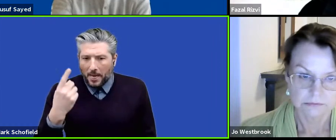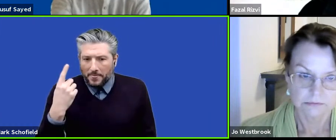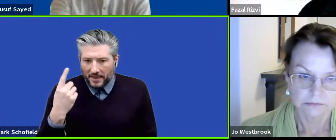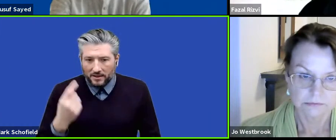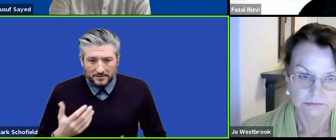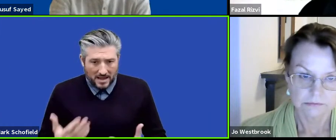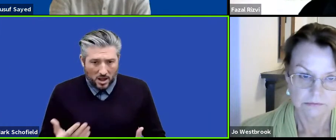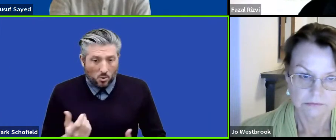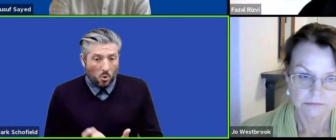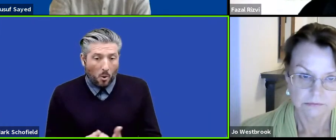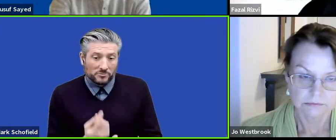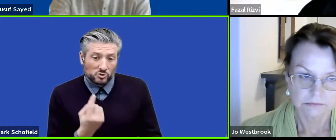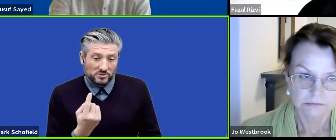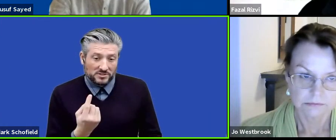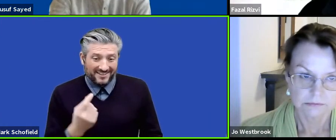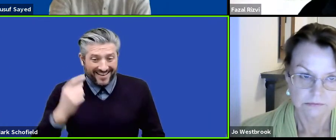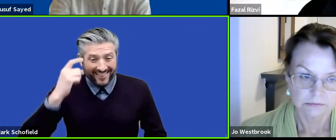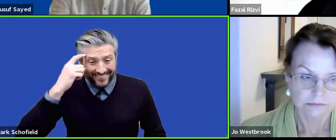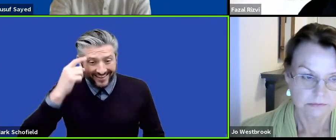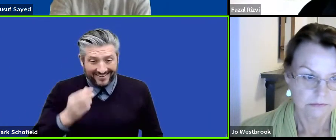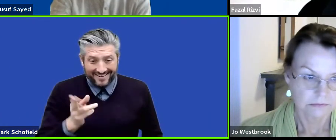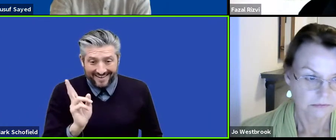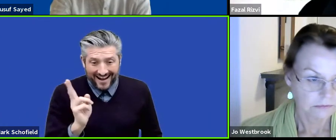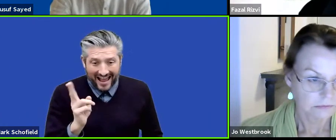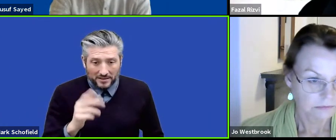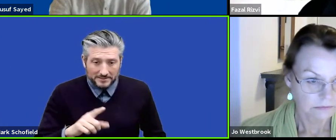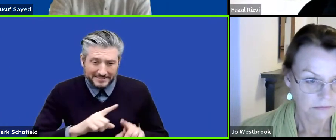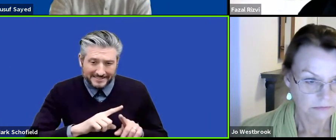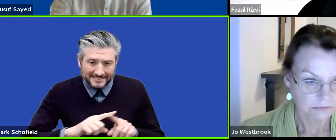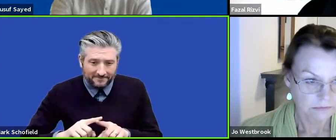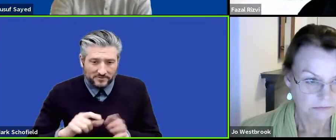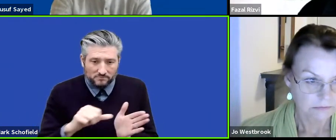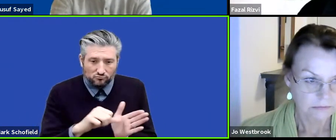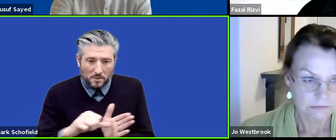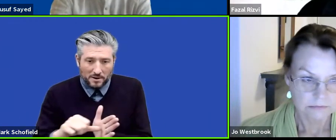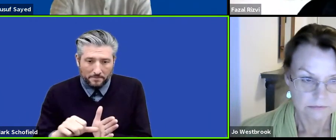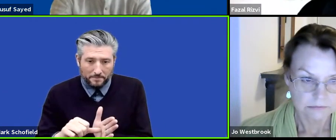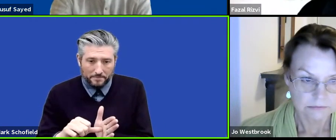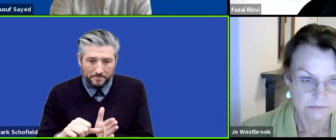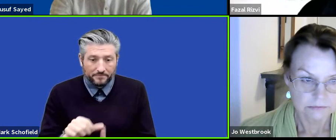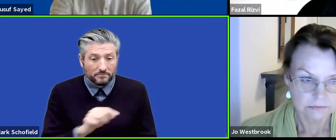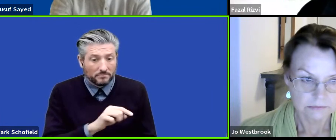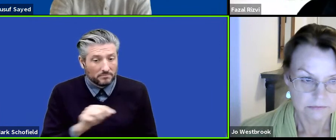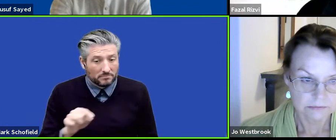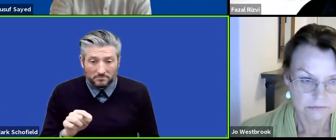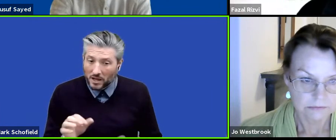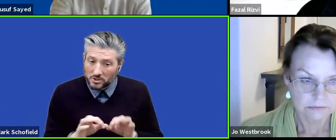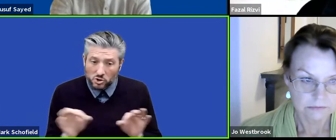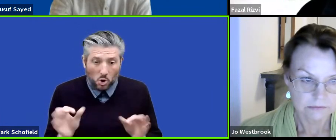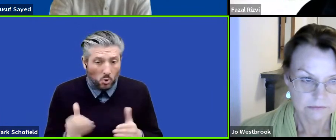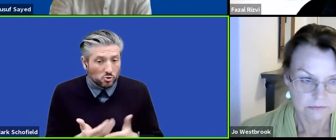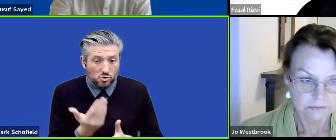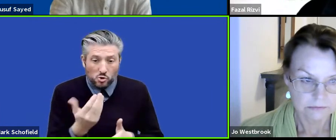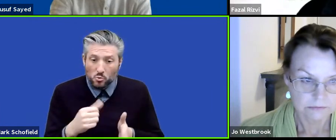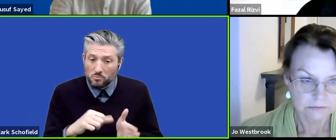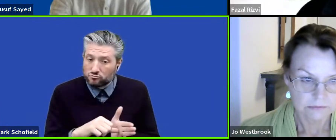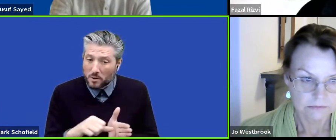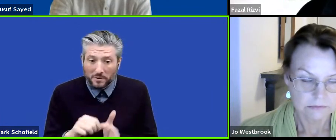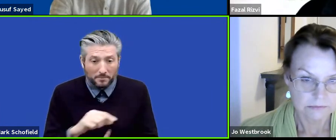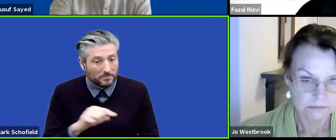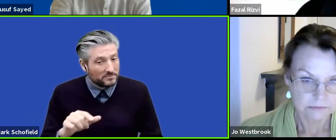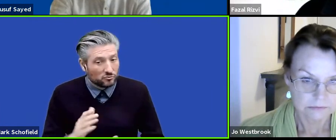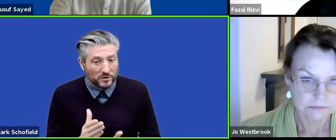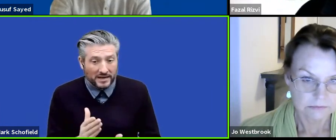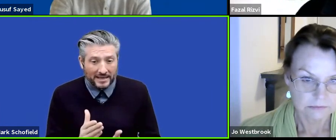I mean, many of these issues are not entirely new, although they have been brought into stark relief in the context of